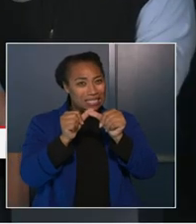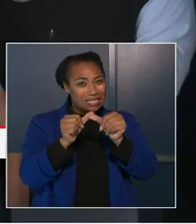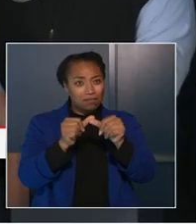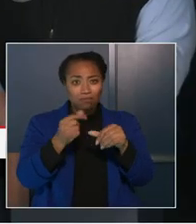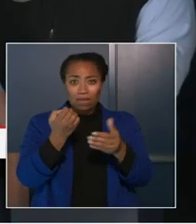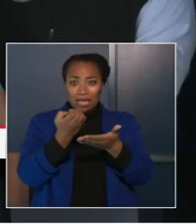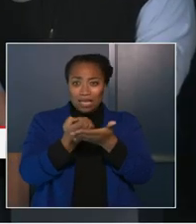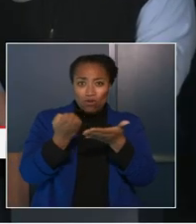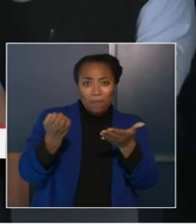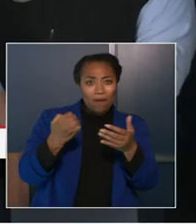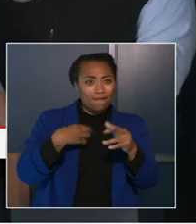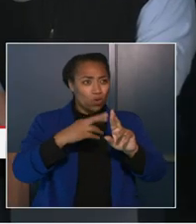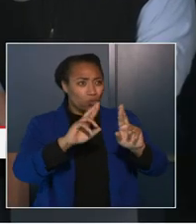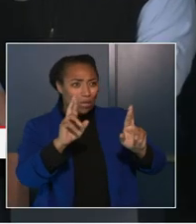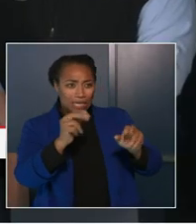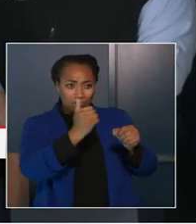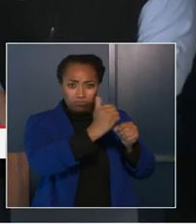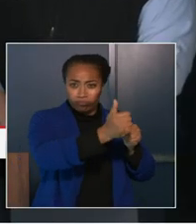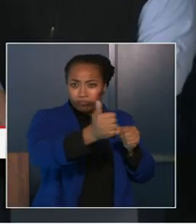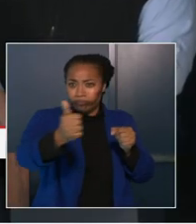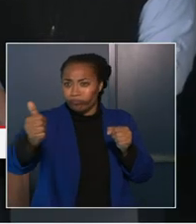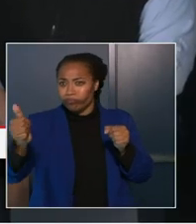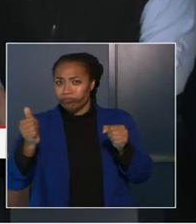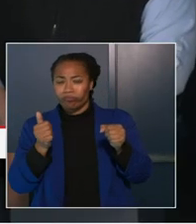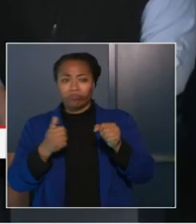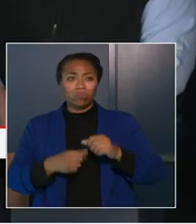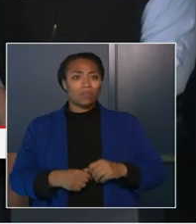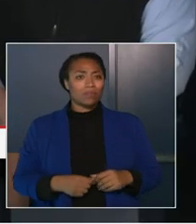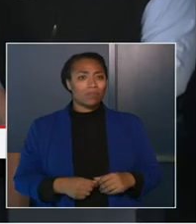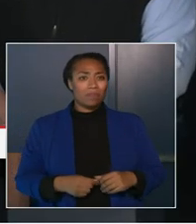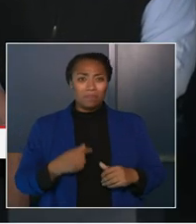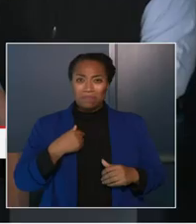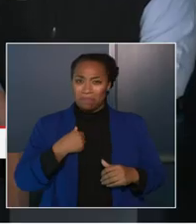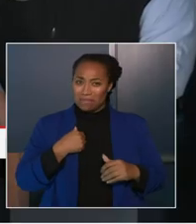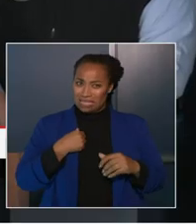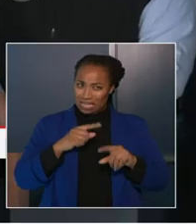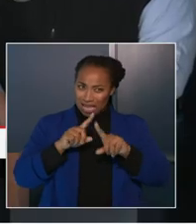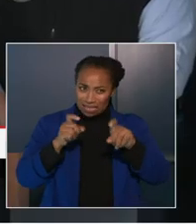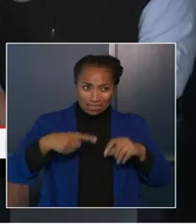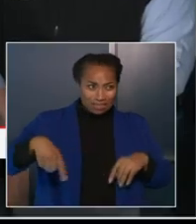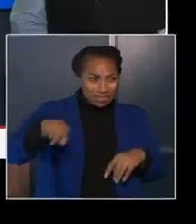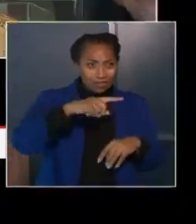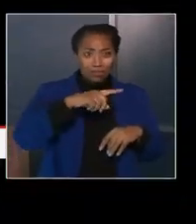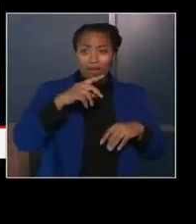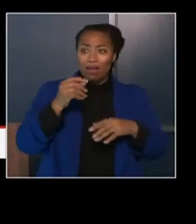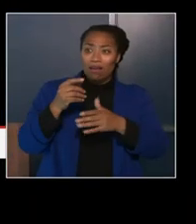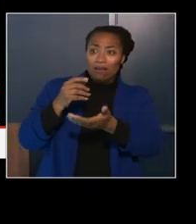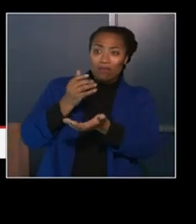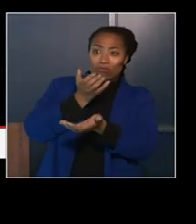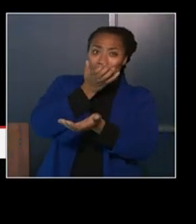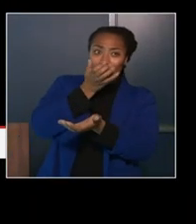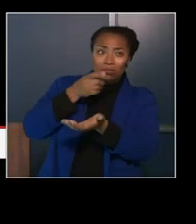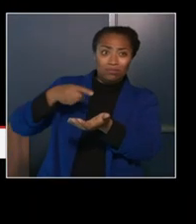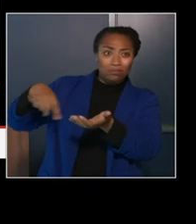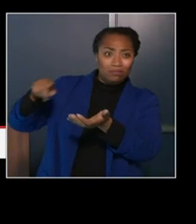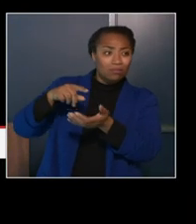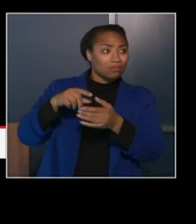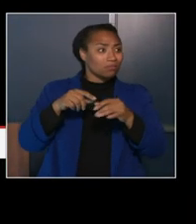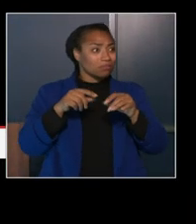primary level of interest. I have asked that you give our trucks times in order to put down salt to clean our